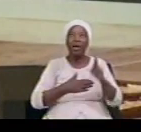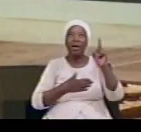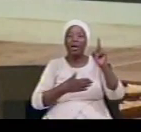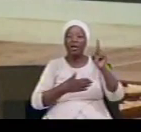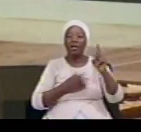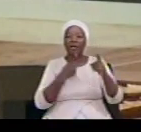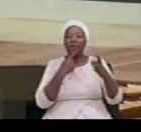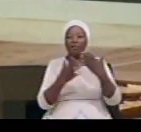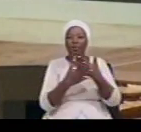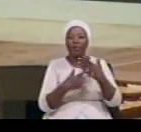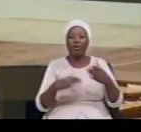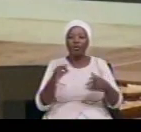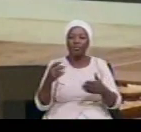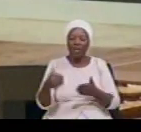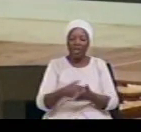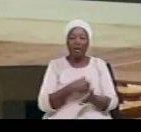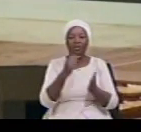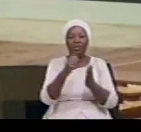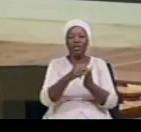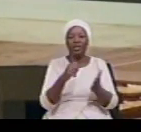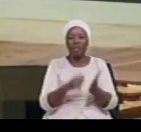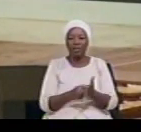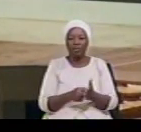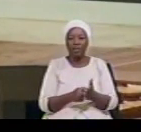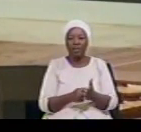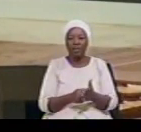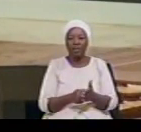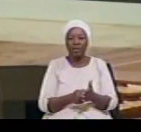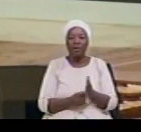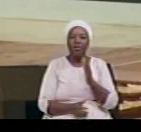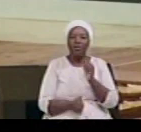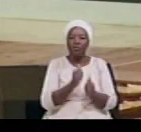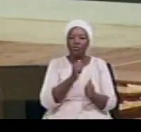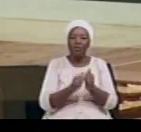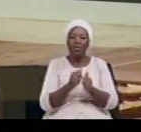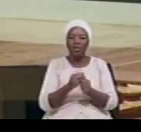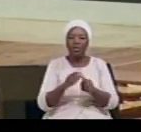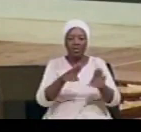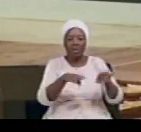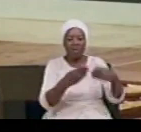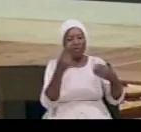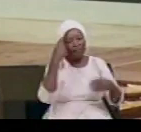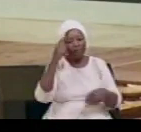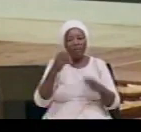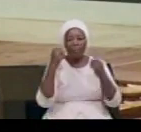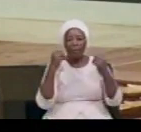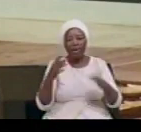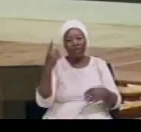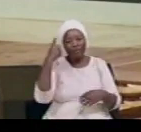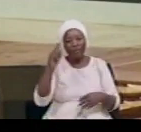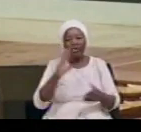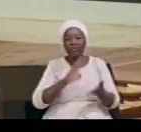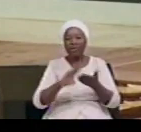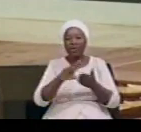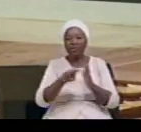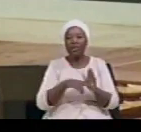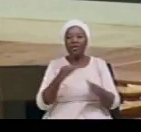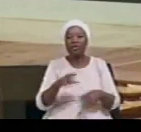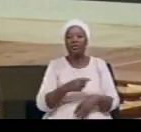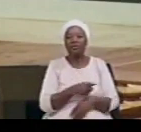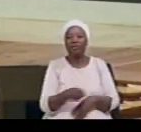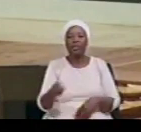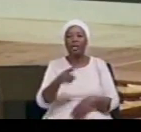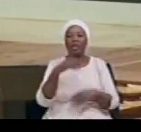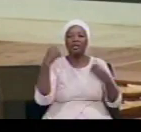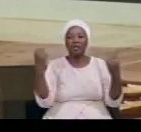New Testament, which is shed for many for the remission of their